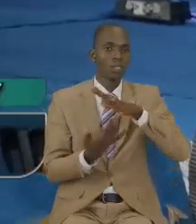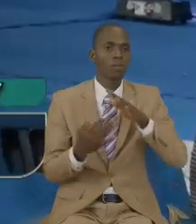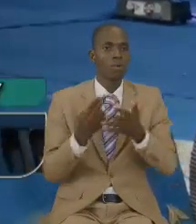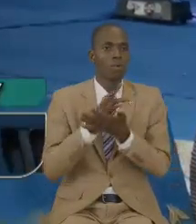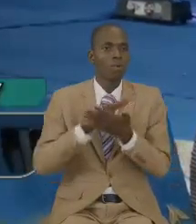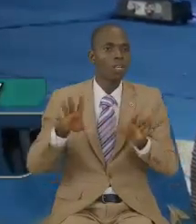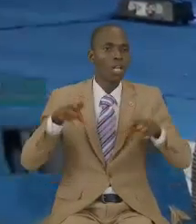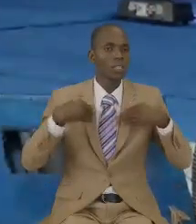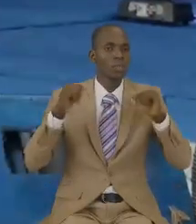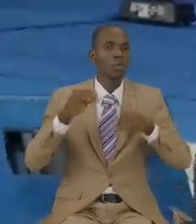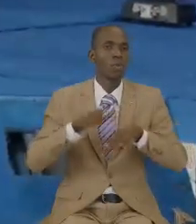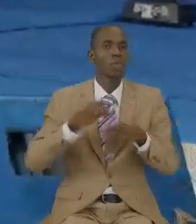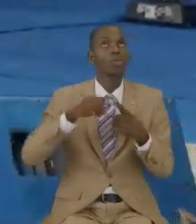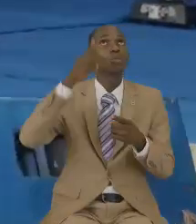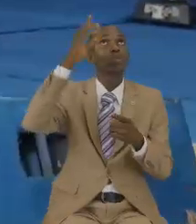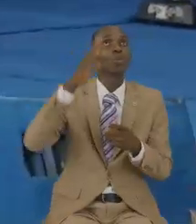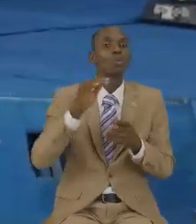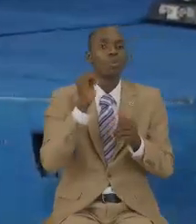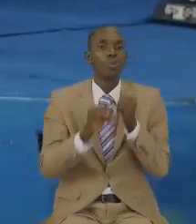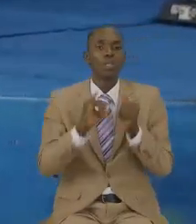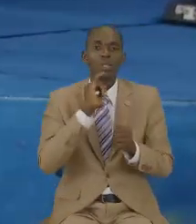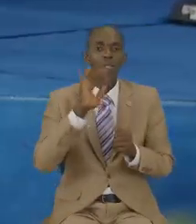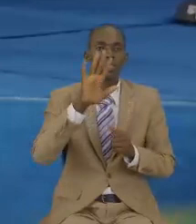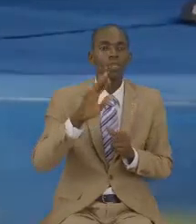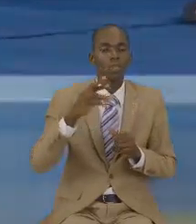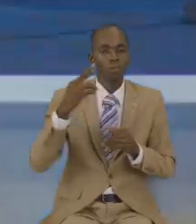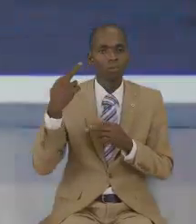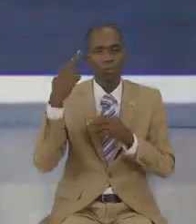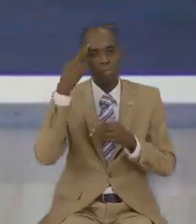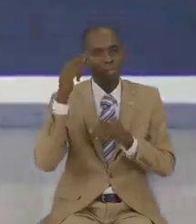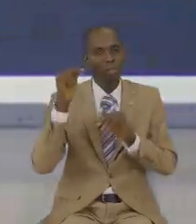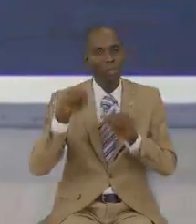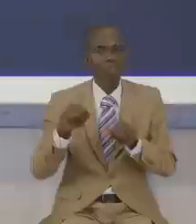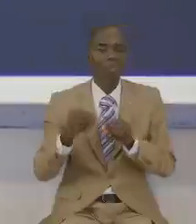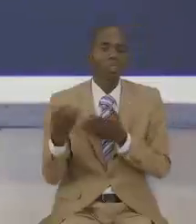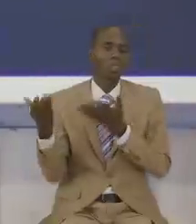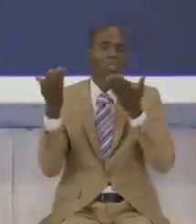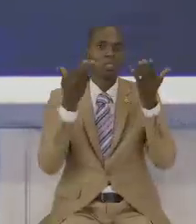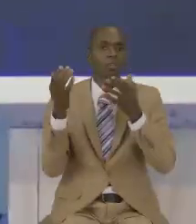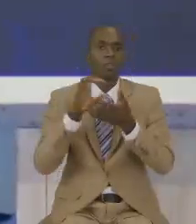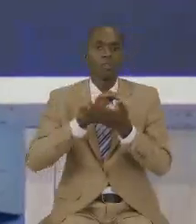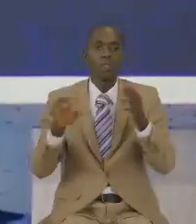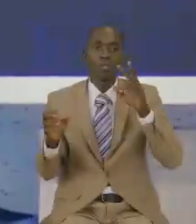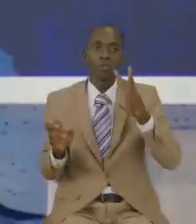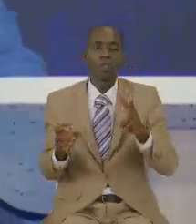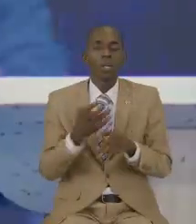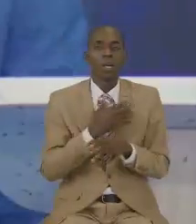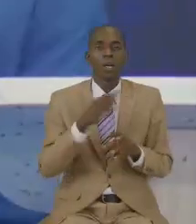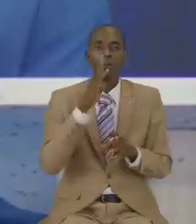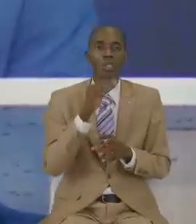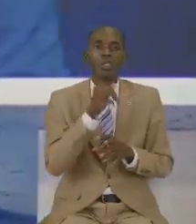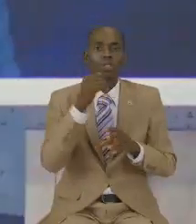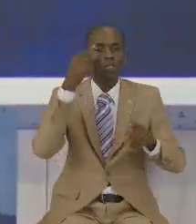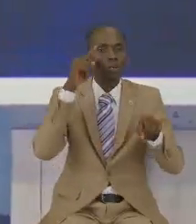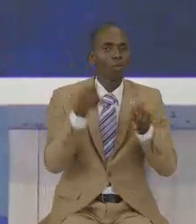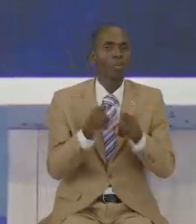acceptable unto God, which is your reasonable service. Look at verse 2 there. In verse 2 it says, and be